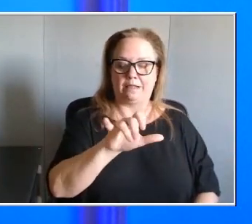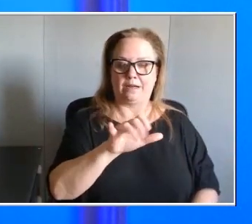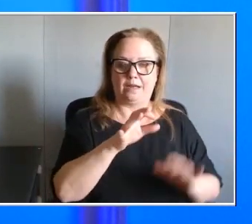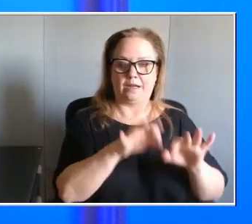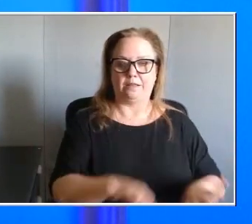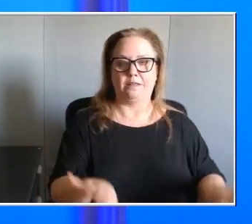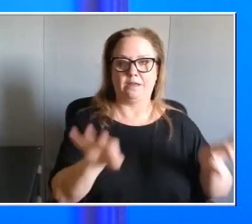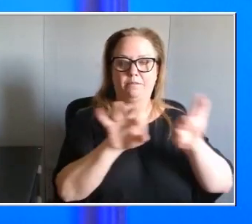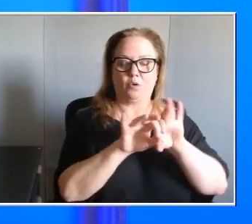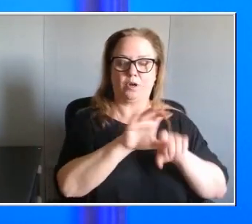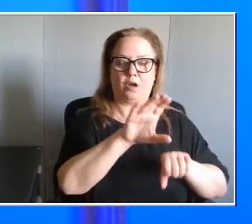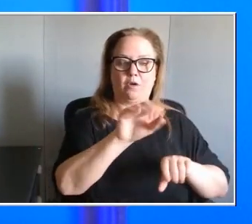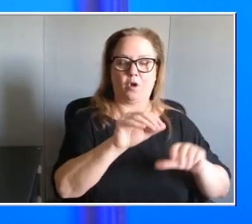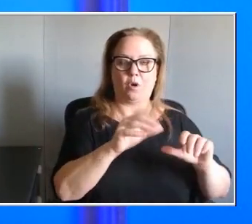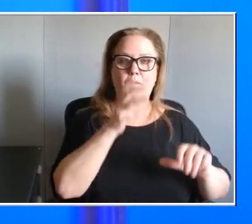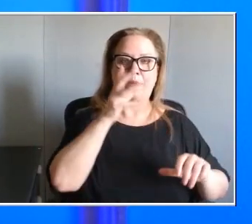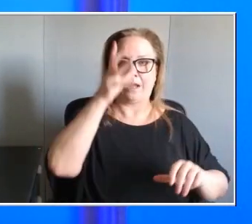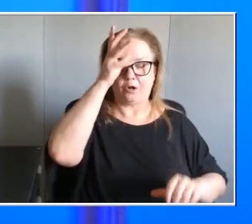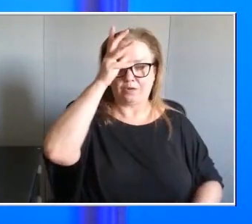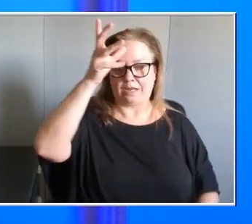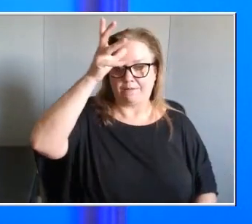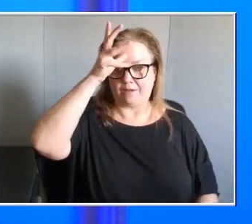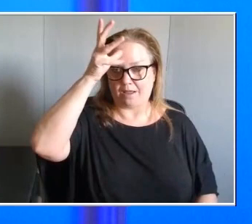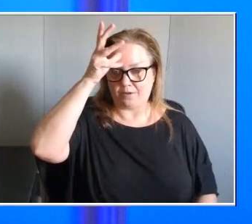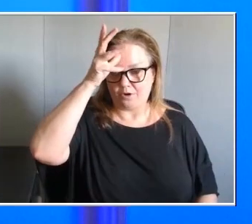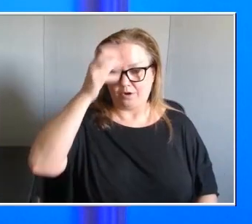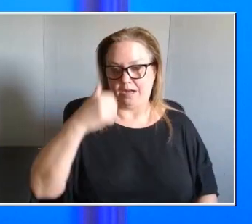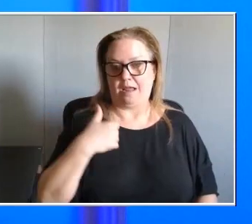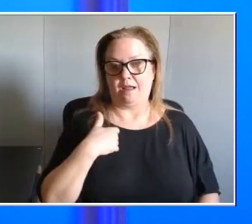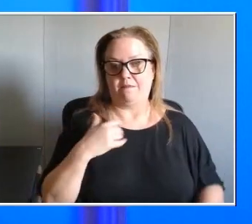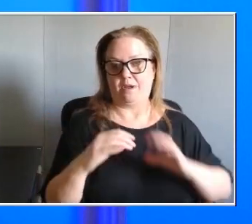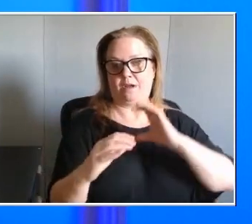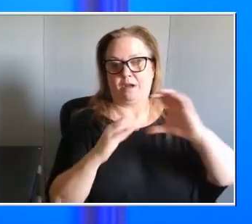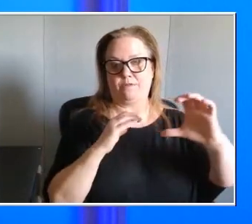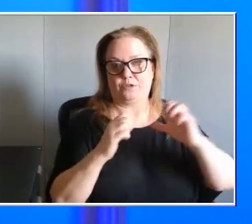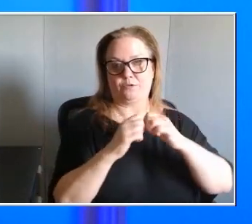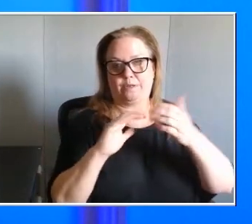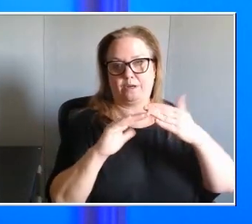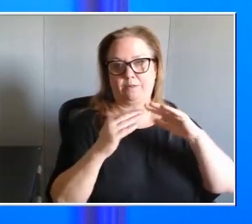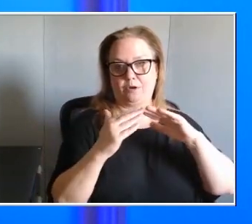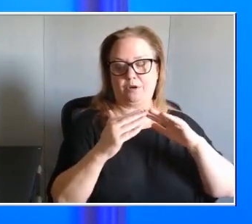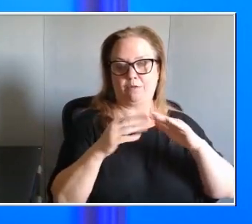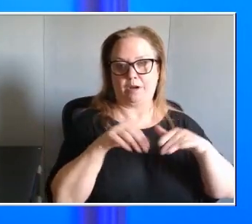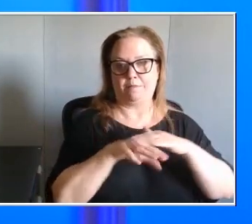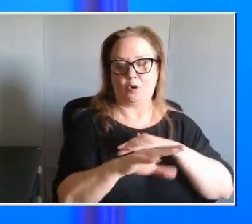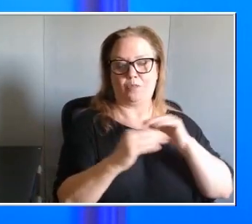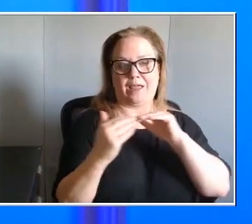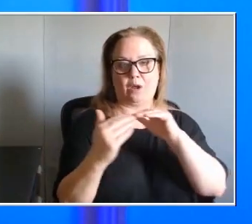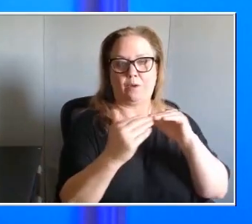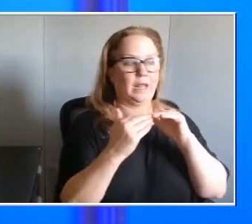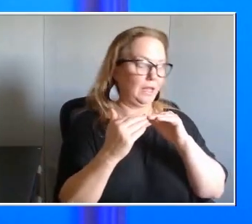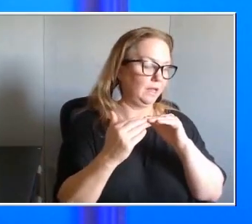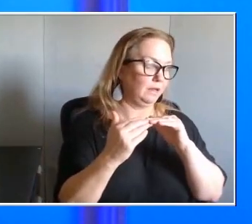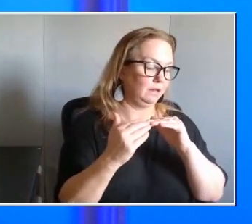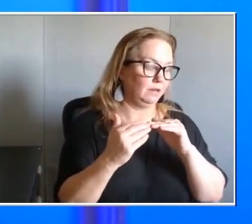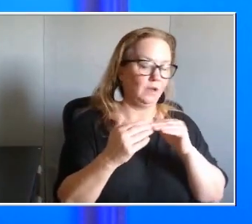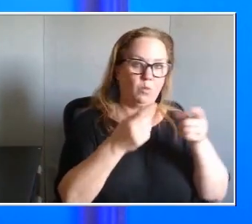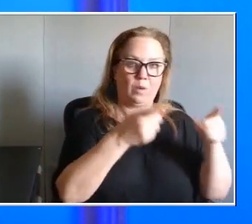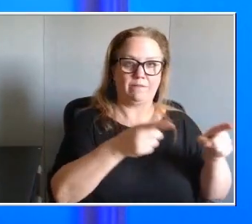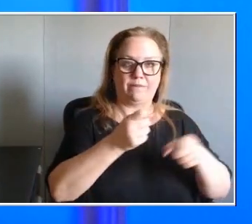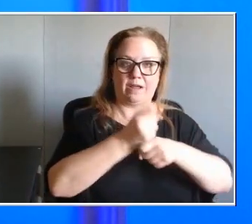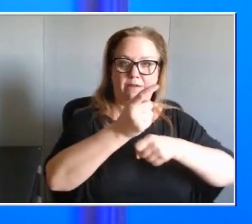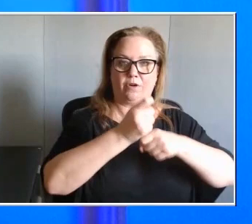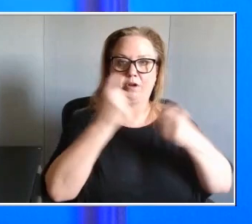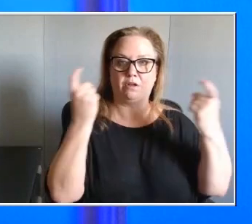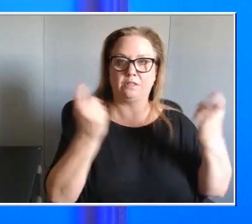of co-parenting and fatherhood, and they could have conversations with their communities around birth equity. And we'd have an event every year called